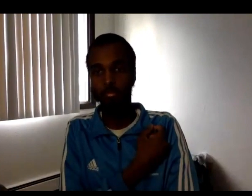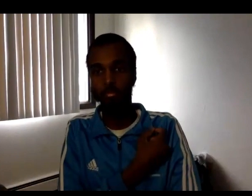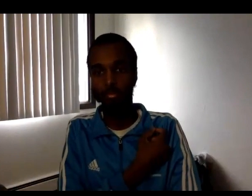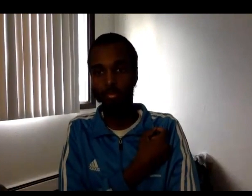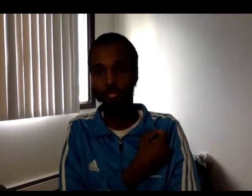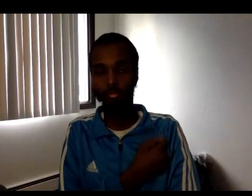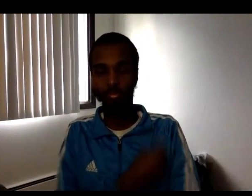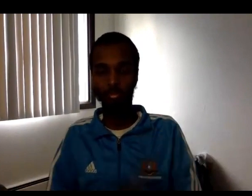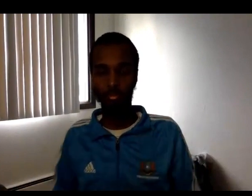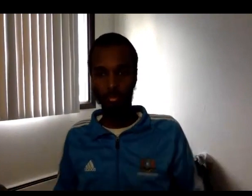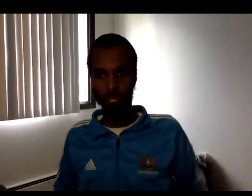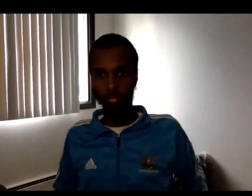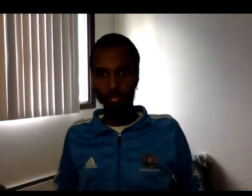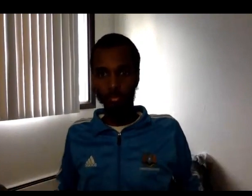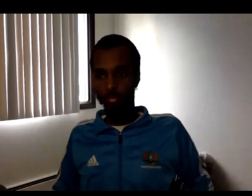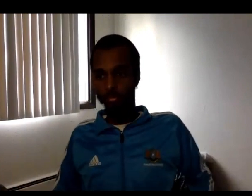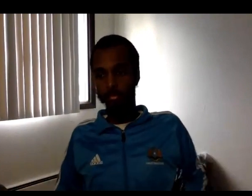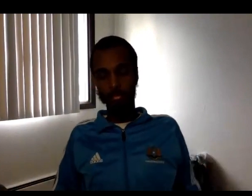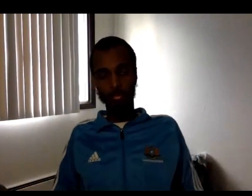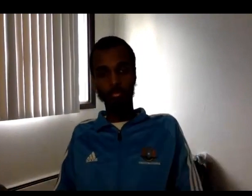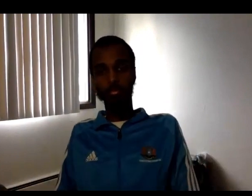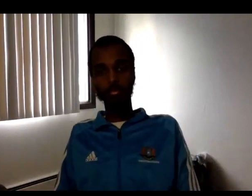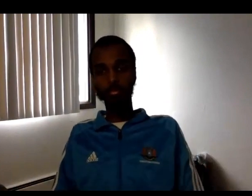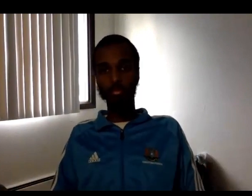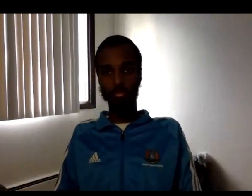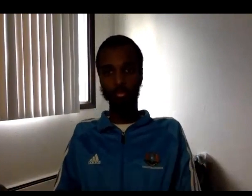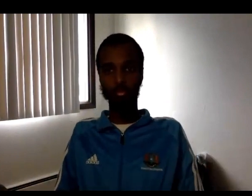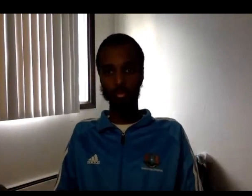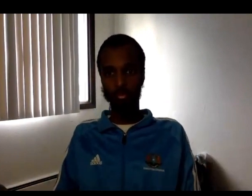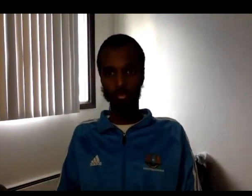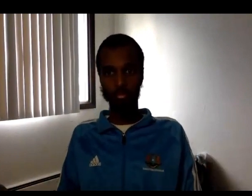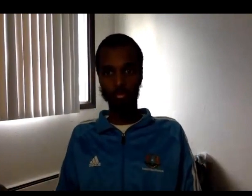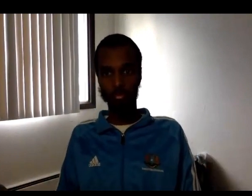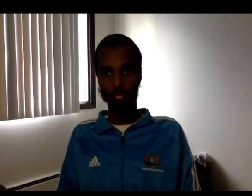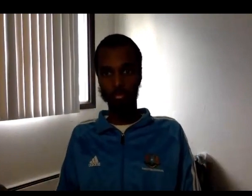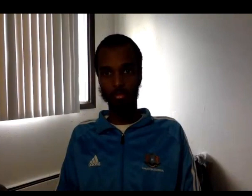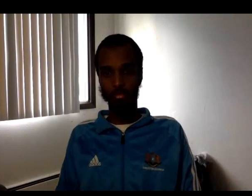they should add their husband or their wife into their bank account?